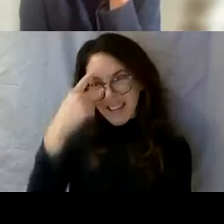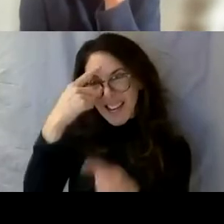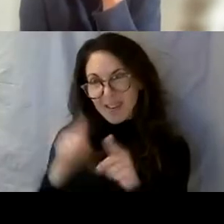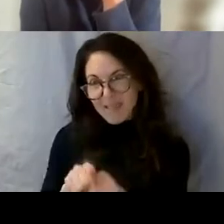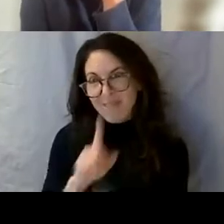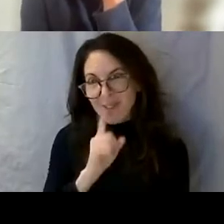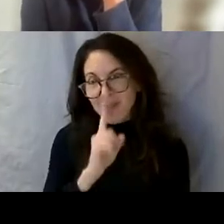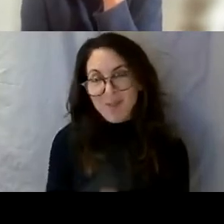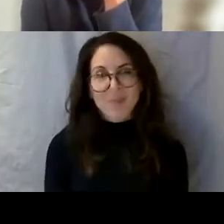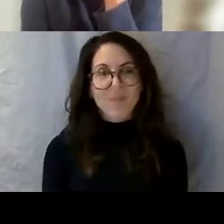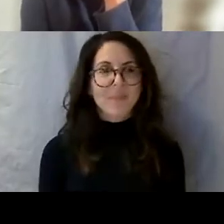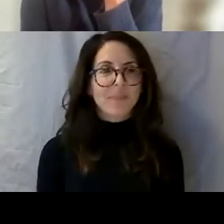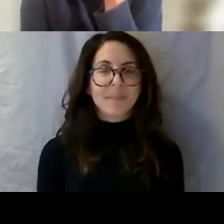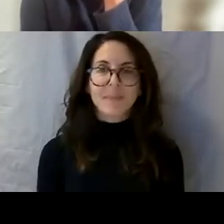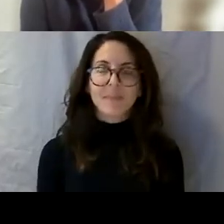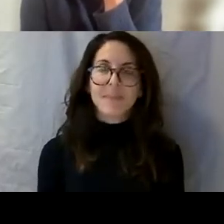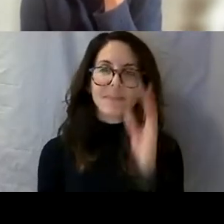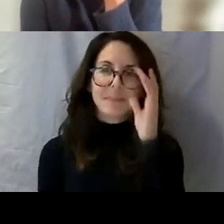Yeah, it's not easy.